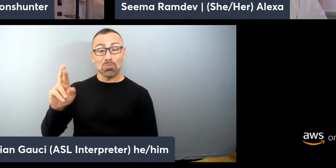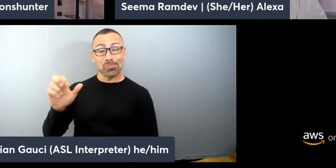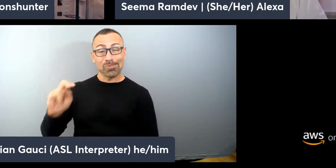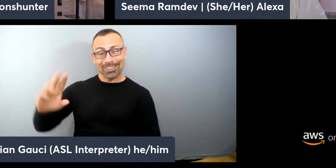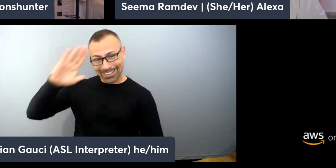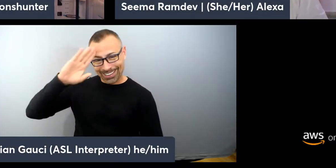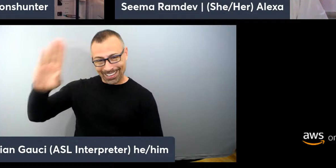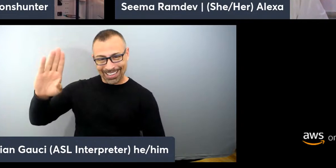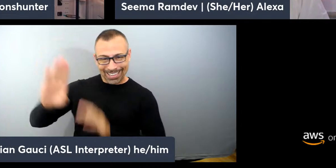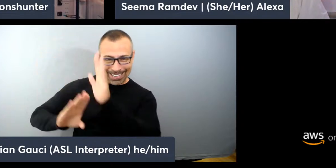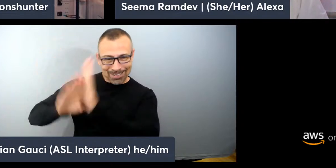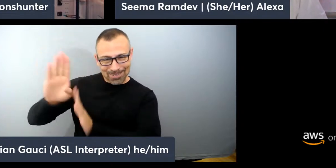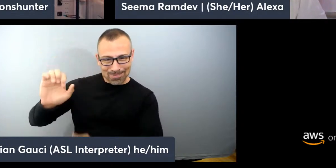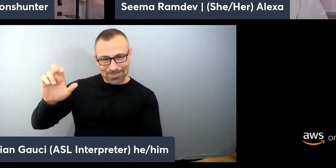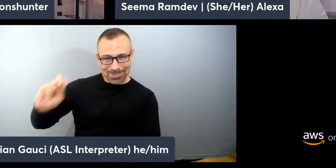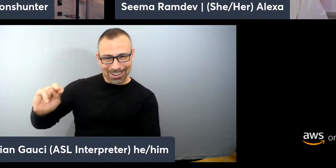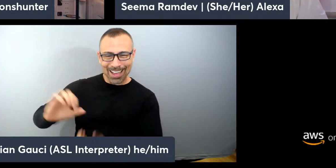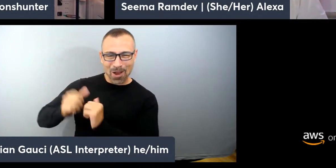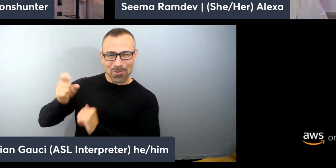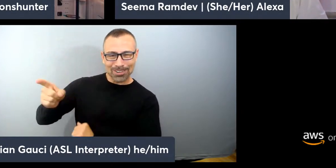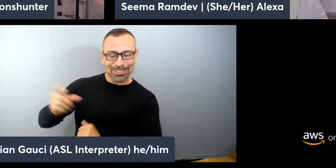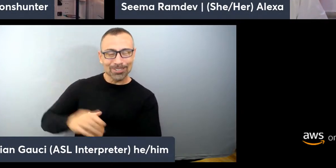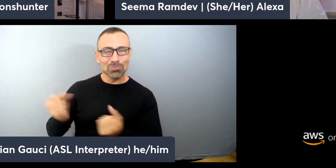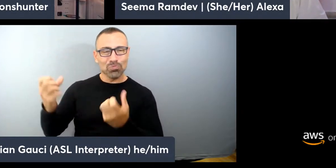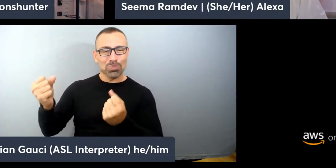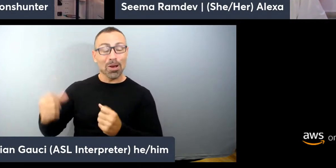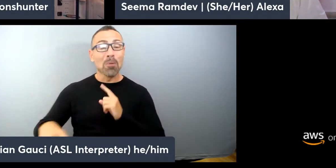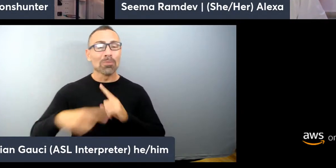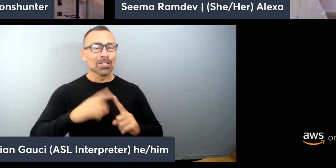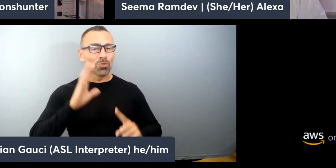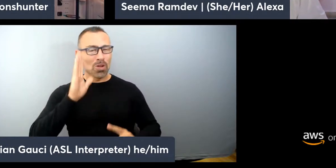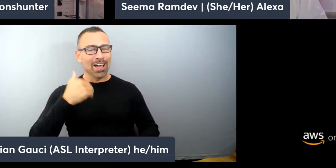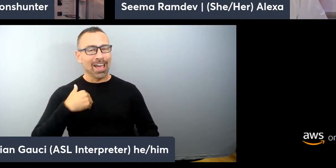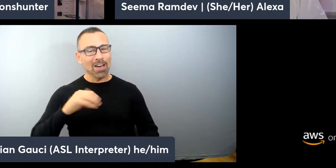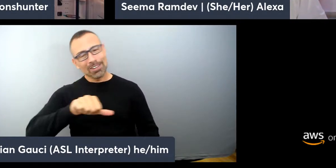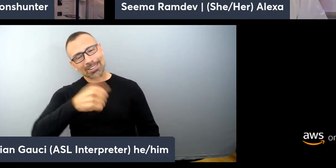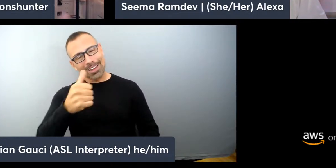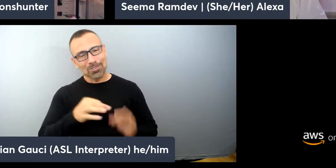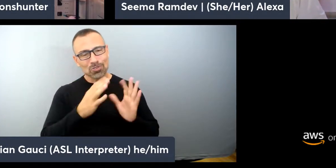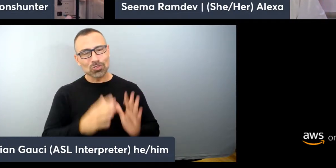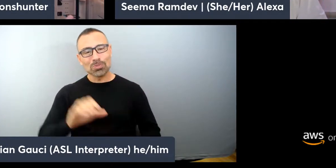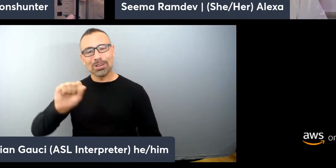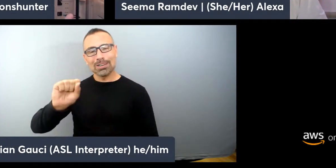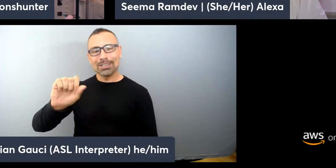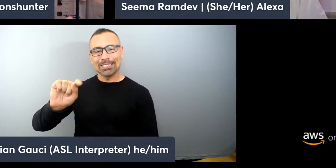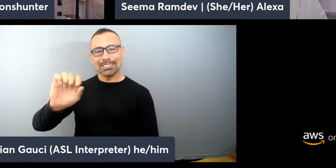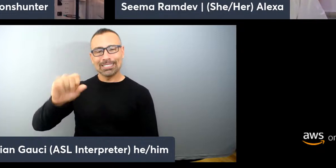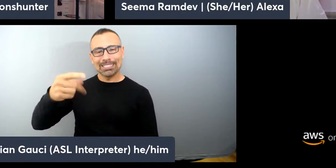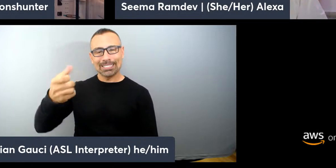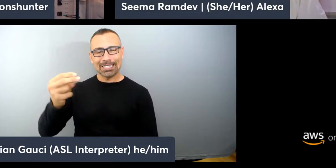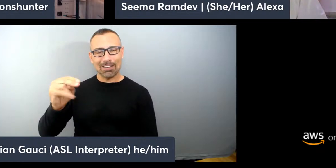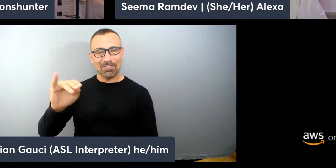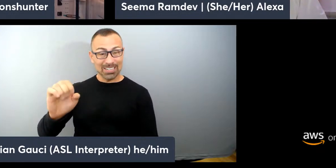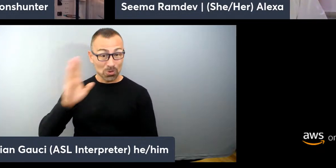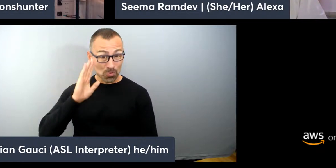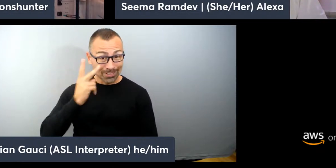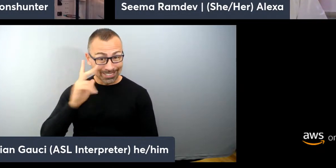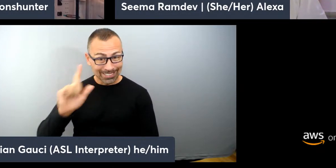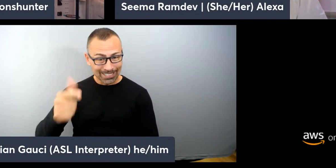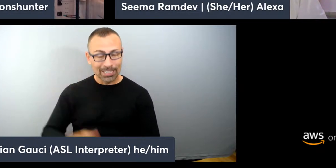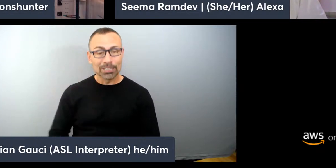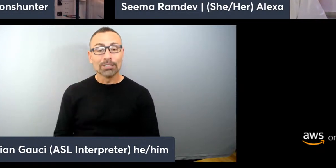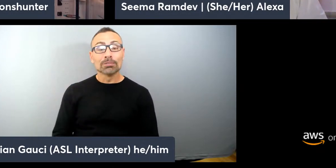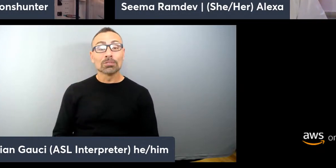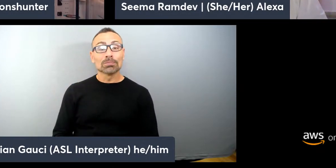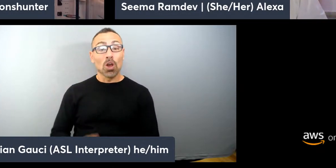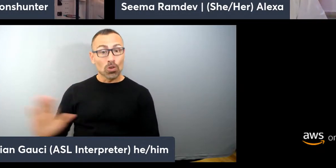going? Good to have you here. And we also have Stephanie. We'll see Stephanie later on today. Now, don't forget, we do want to hear from you. So please take